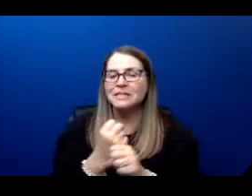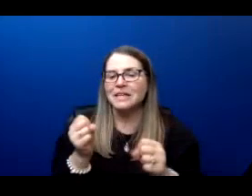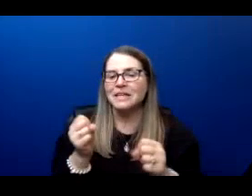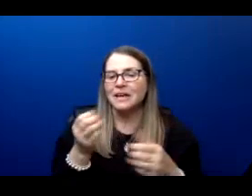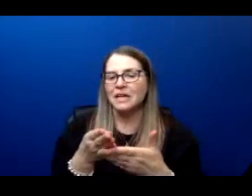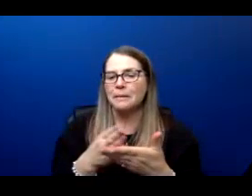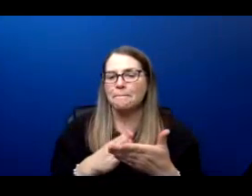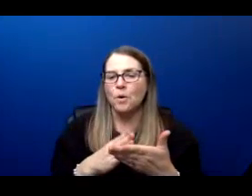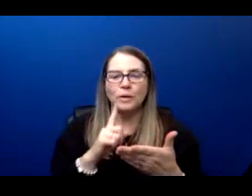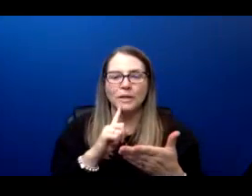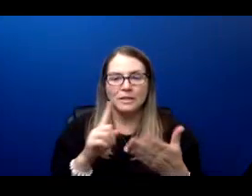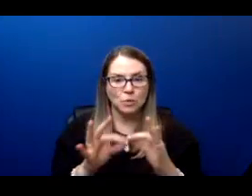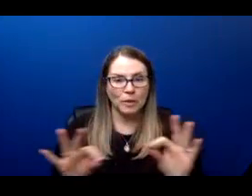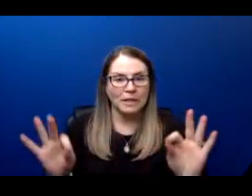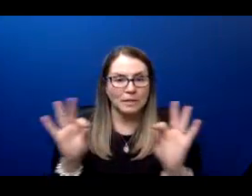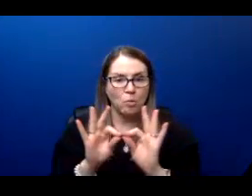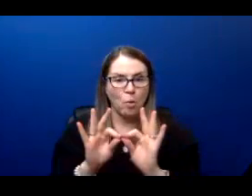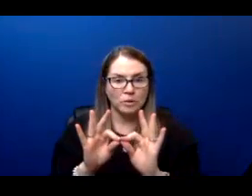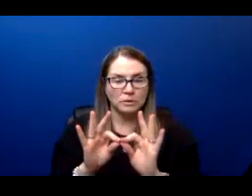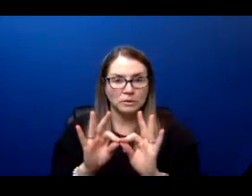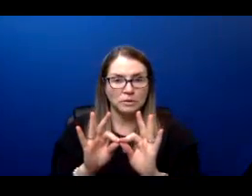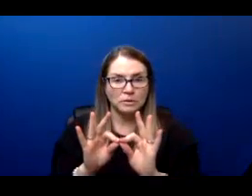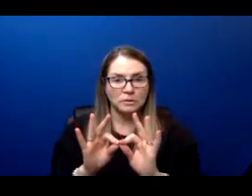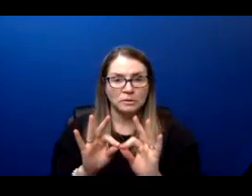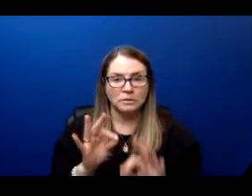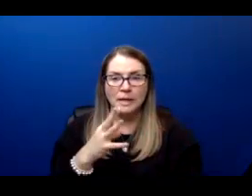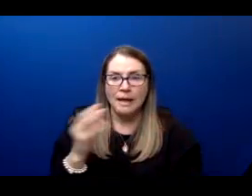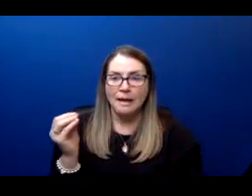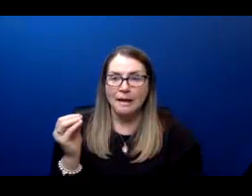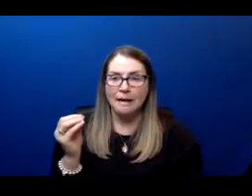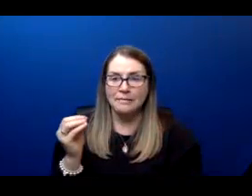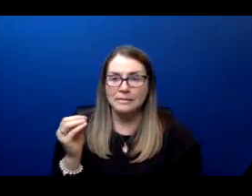really important. And